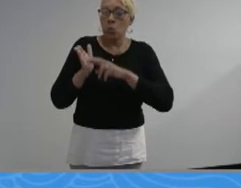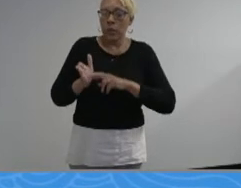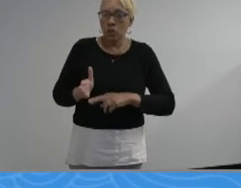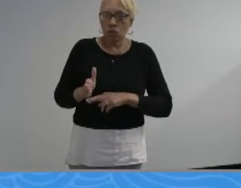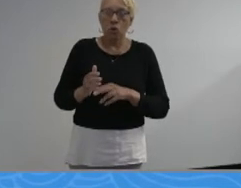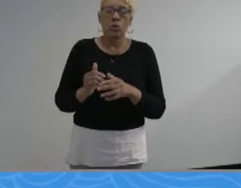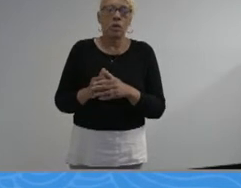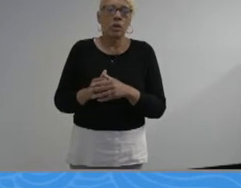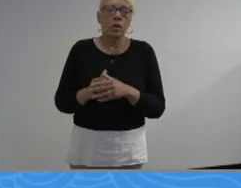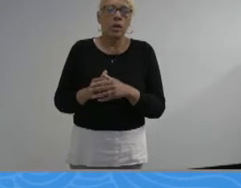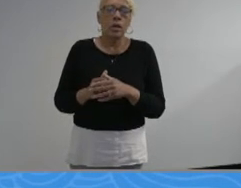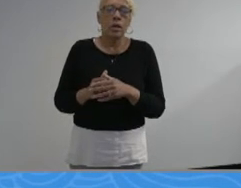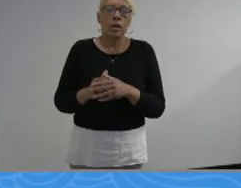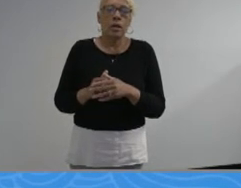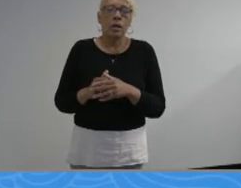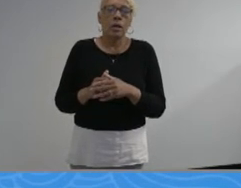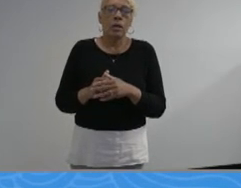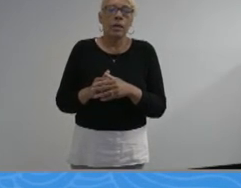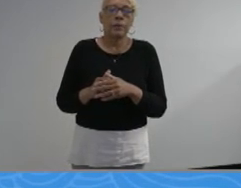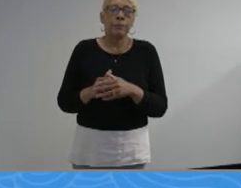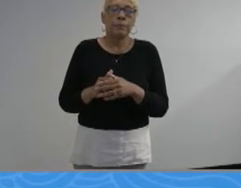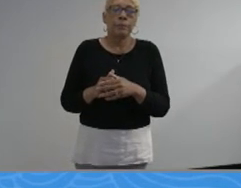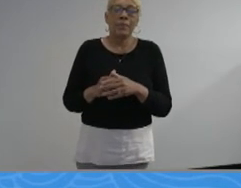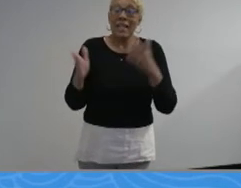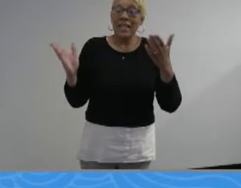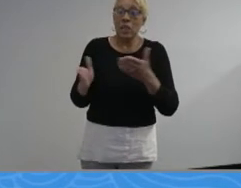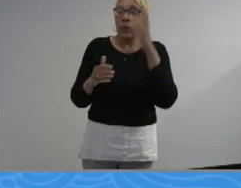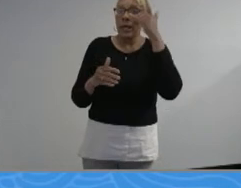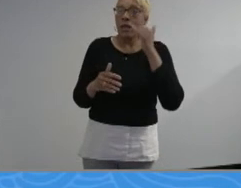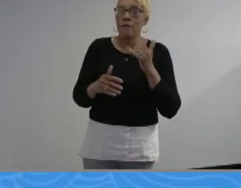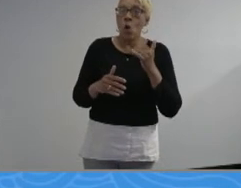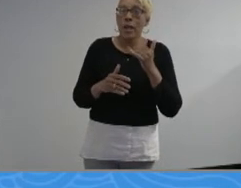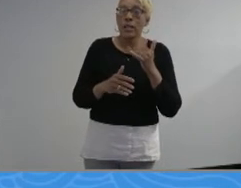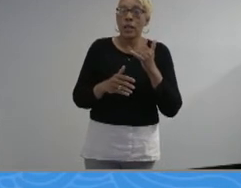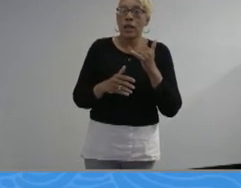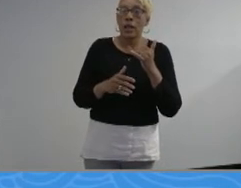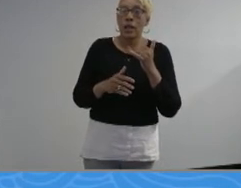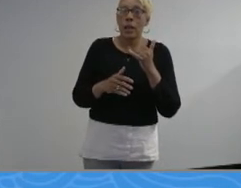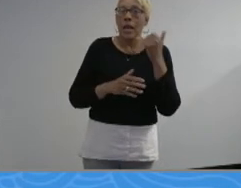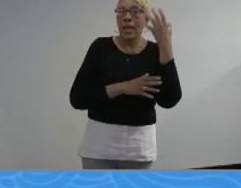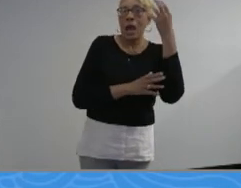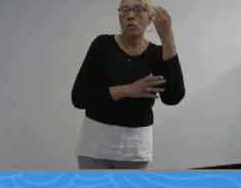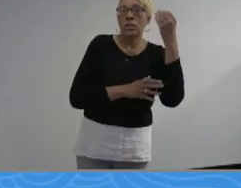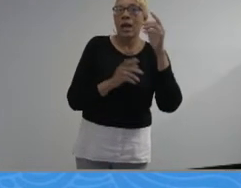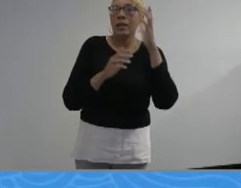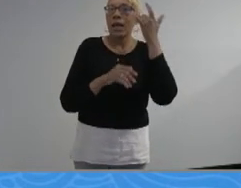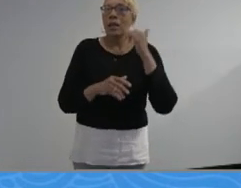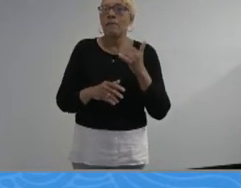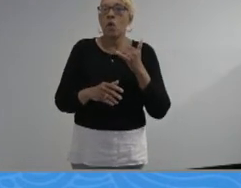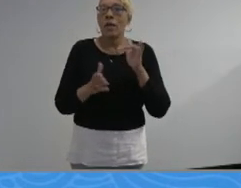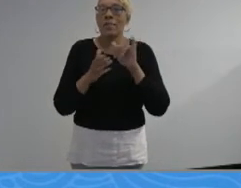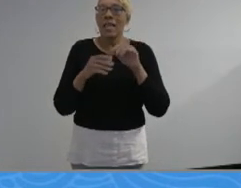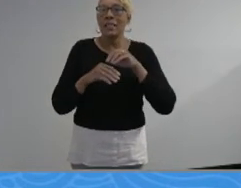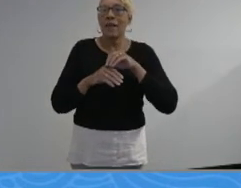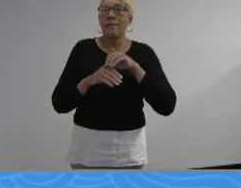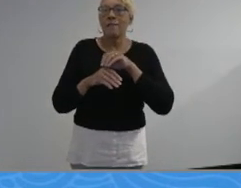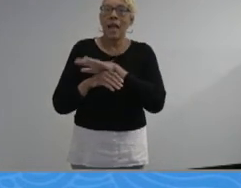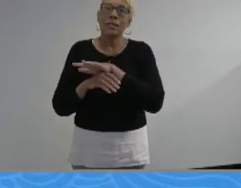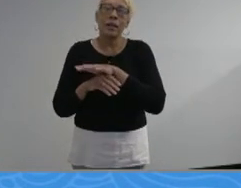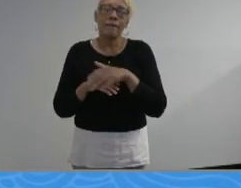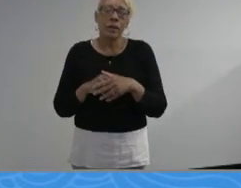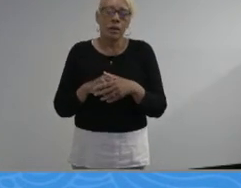on investments here in California, outside of California, that have been effective in